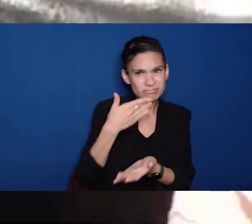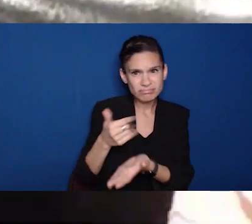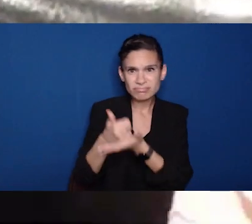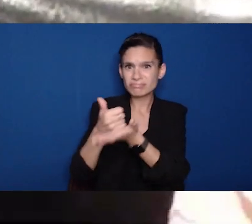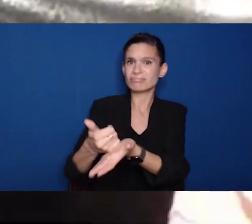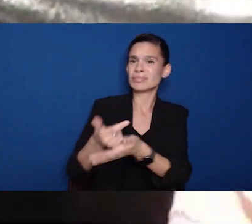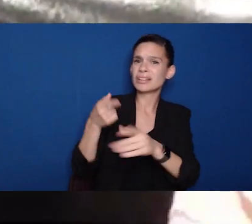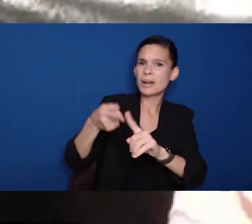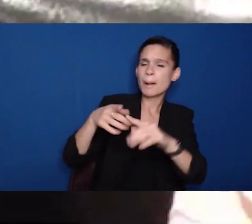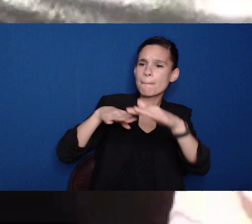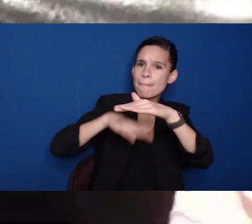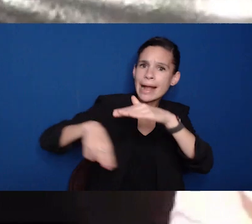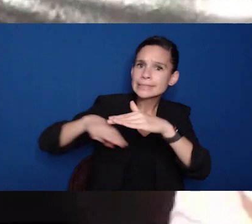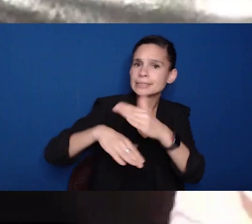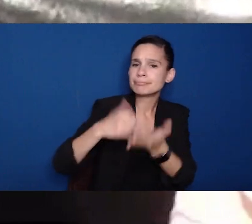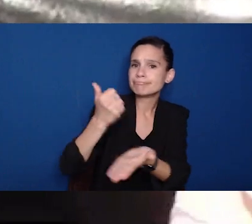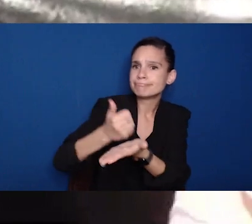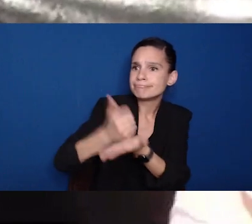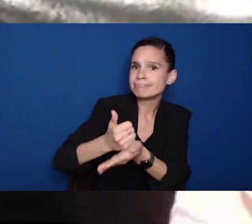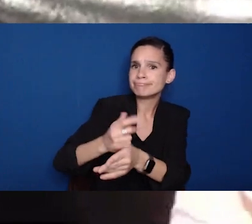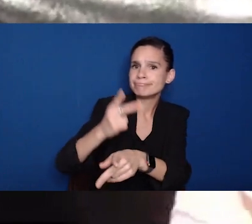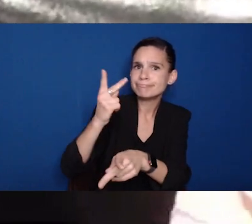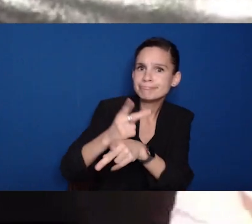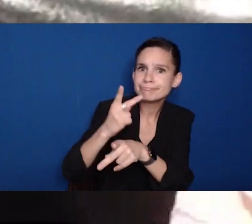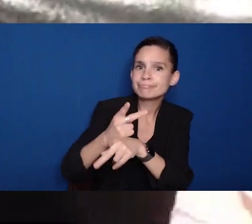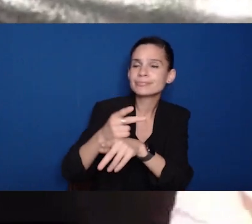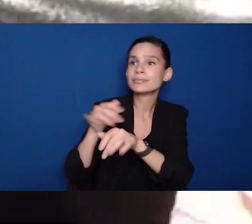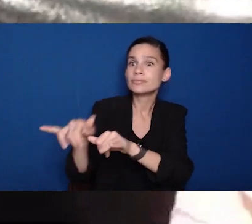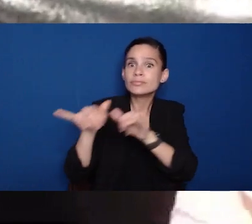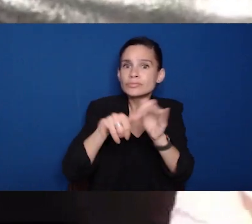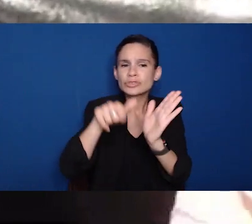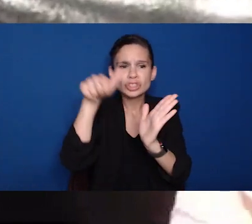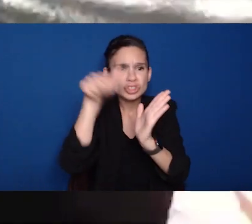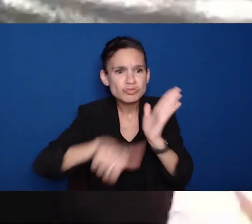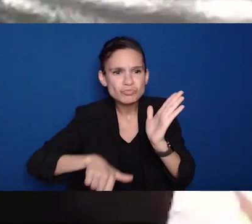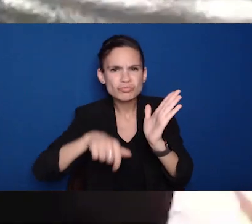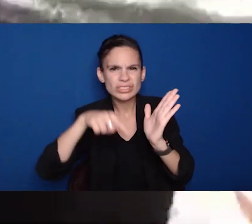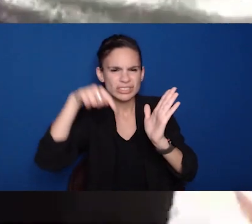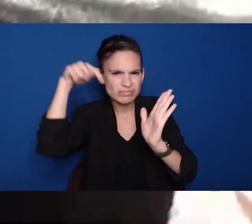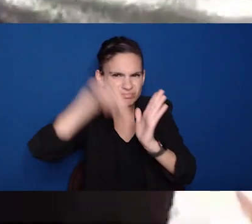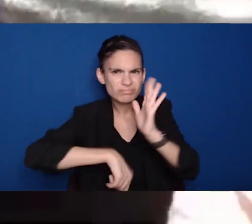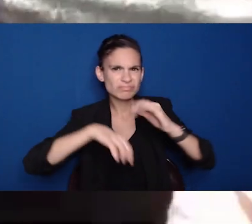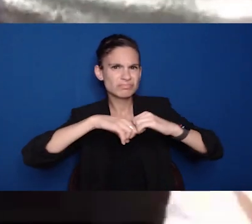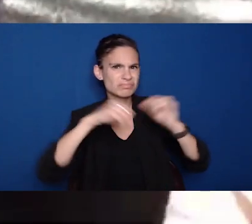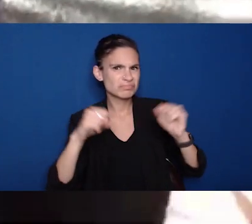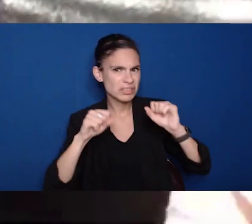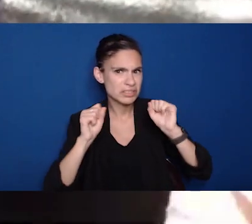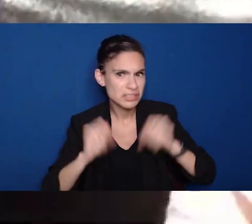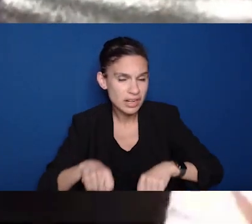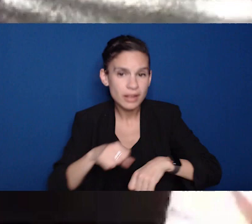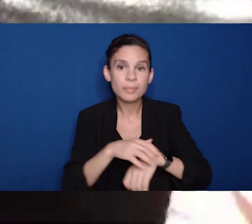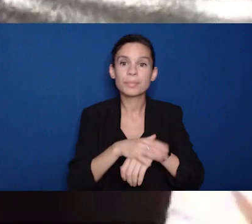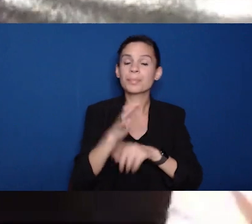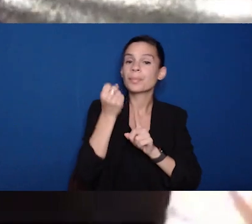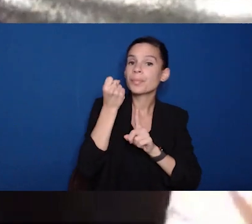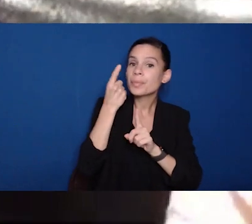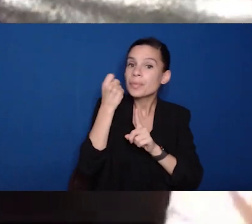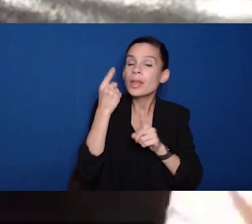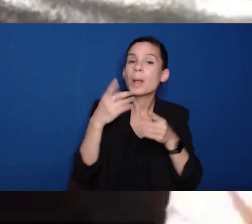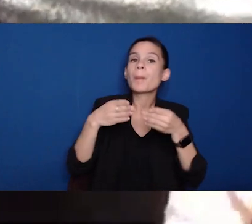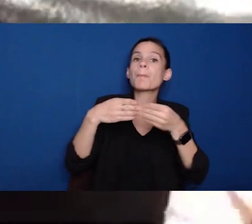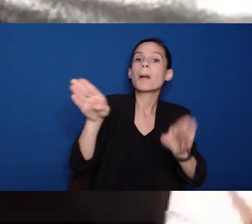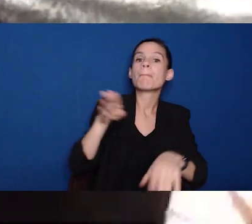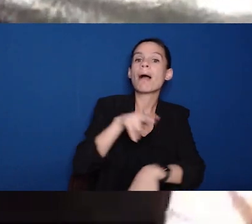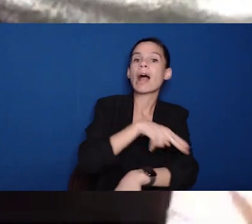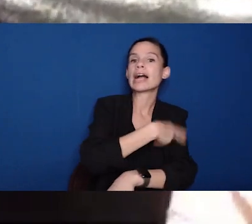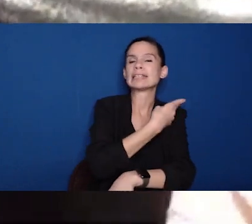of, being able to get the basic treatments, and even the most complex surgeries, right, can still be done here. The public sector,